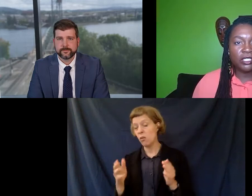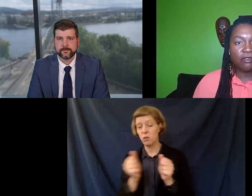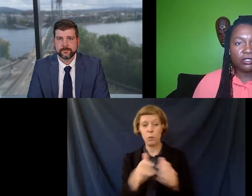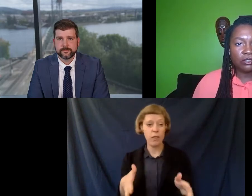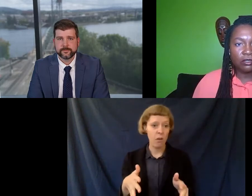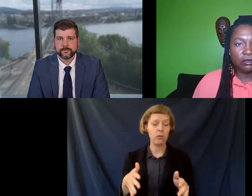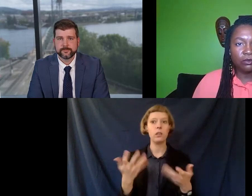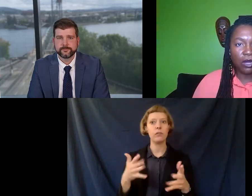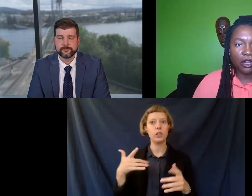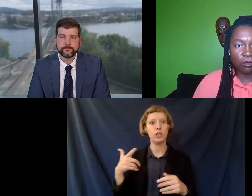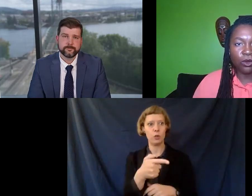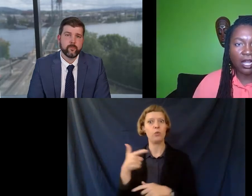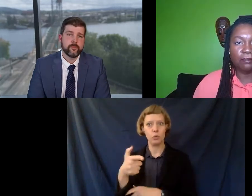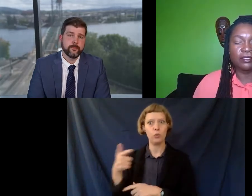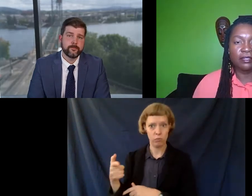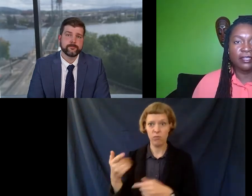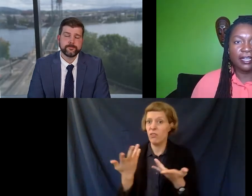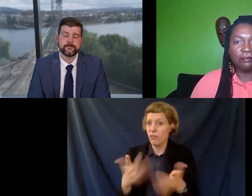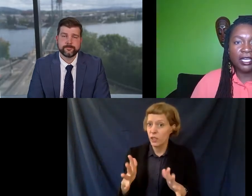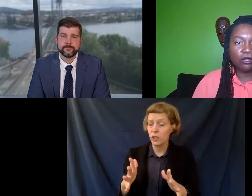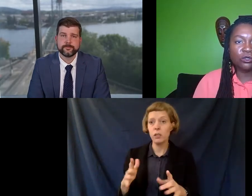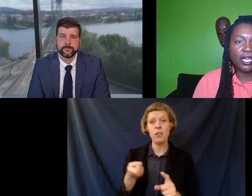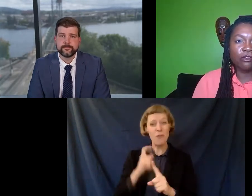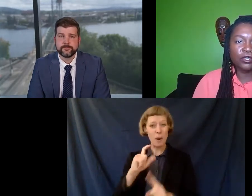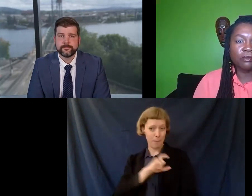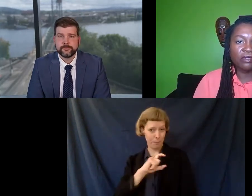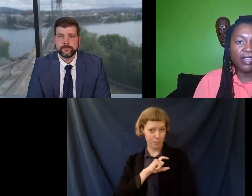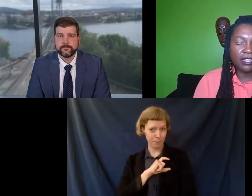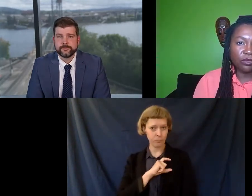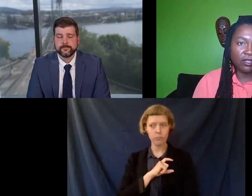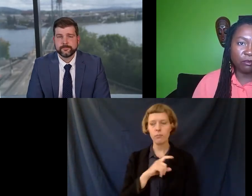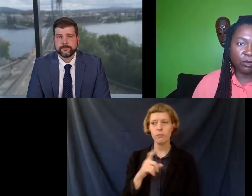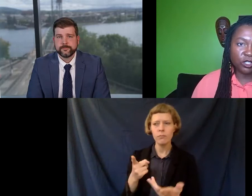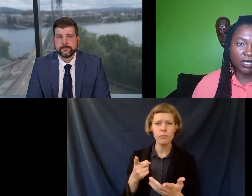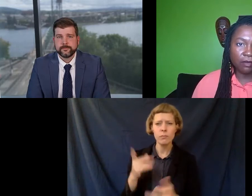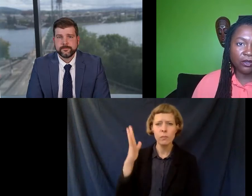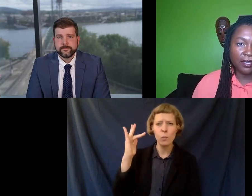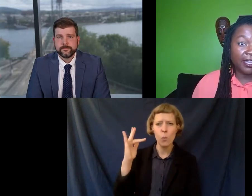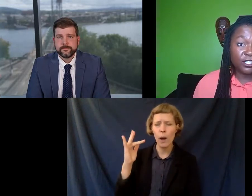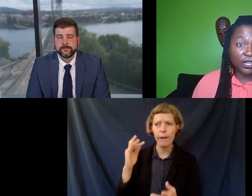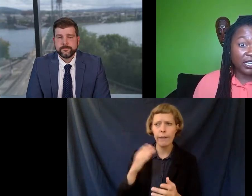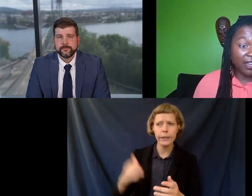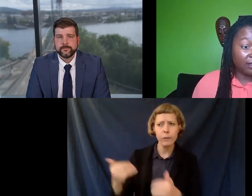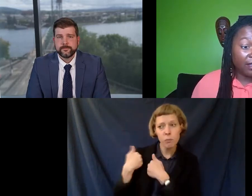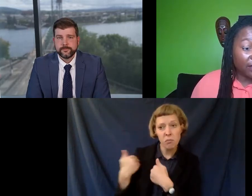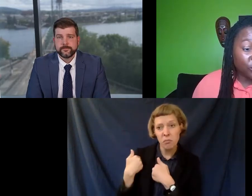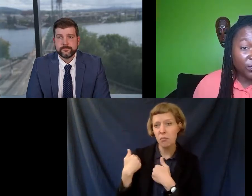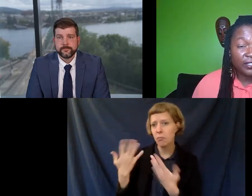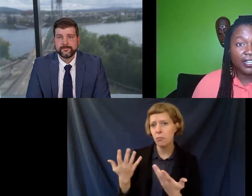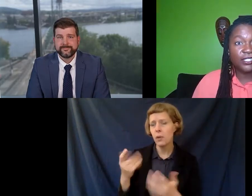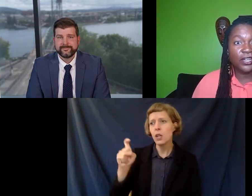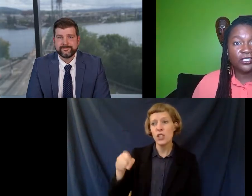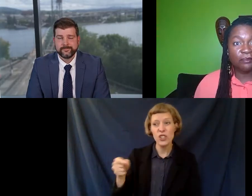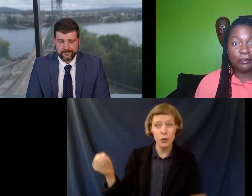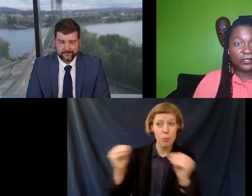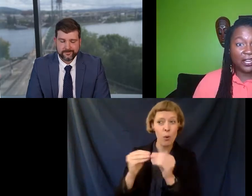more prosecutions of police officers? Why aren't more cops being held to account for some of the violence we've seen them perpetuate in the community? It's a question I've gotten a lot